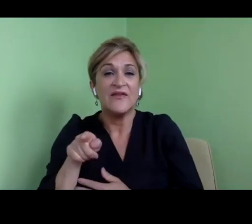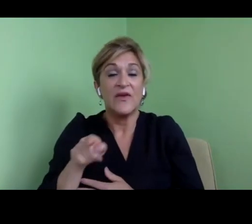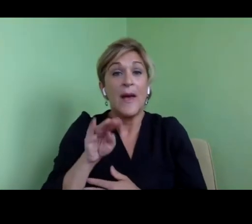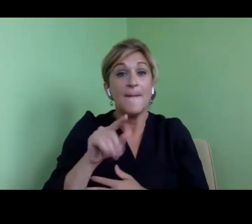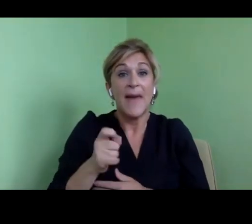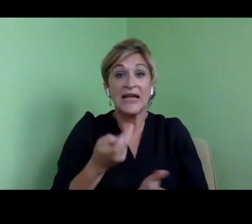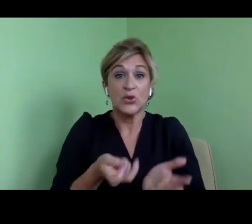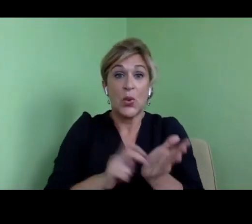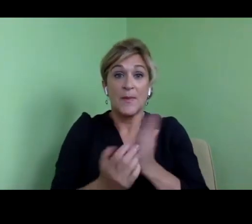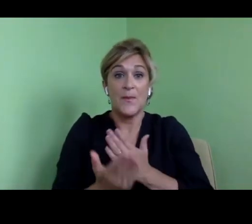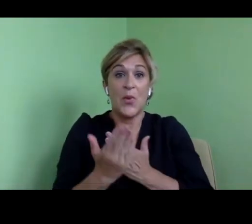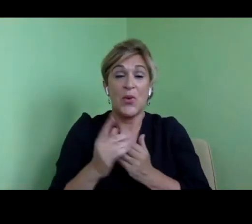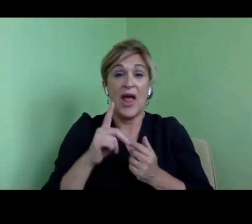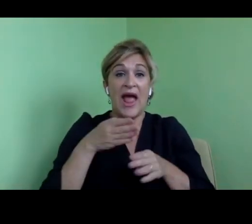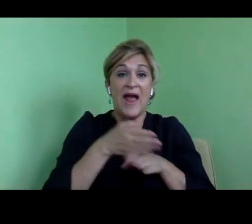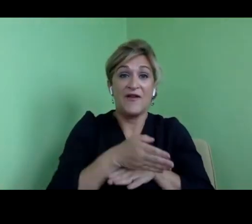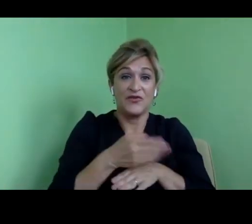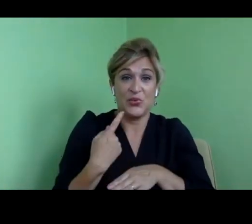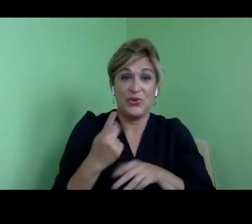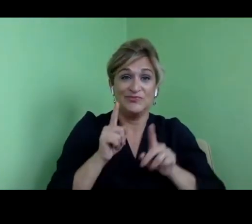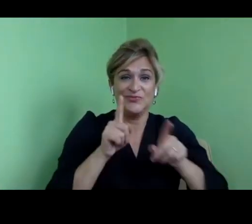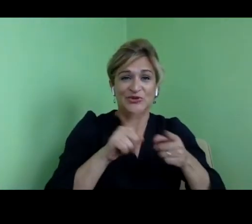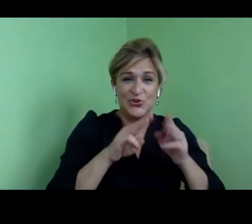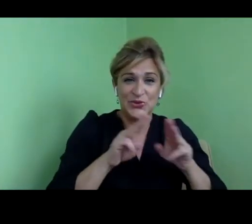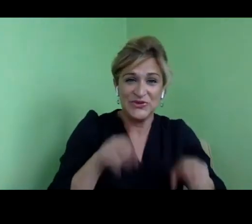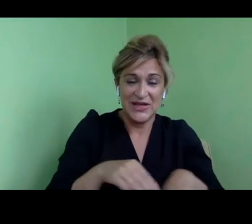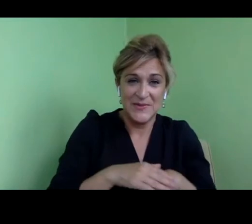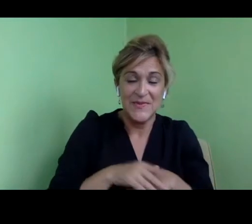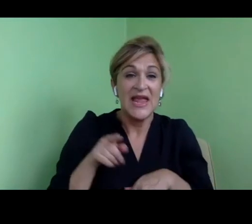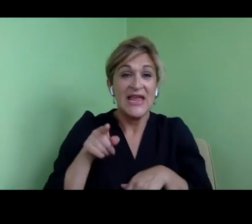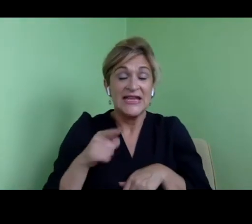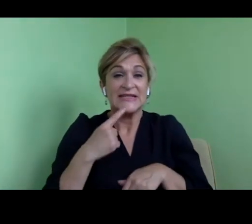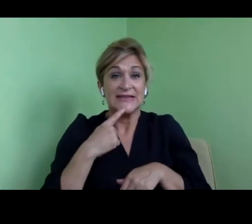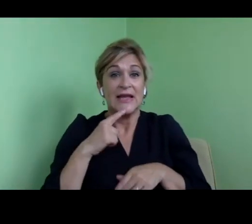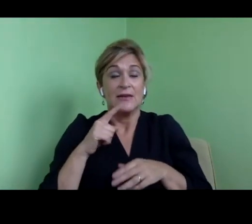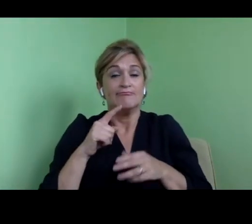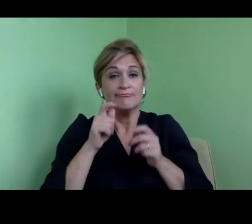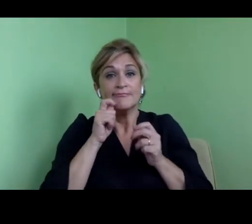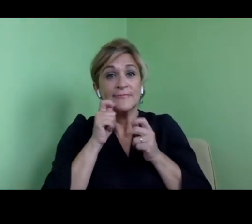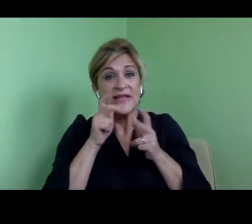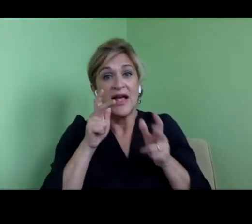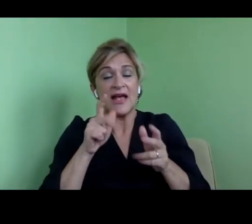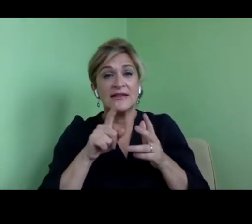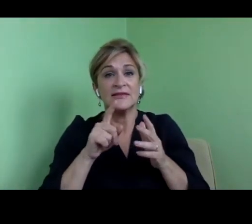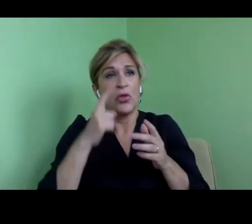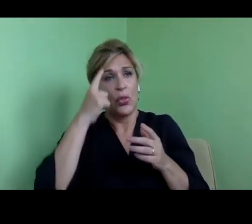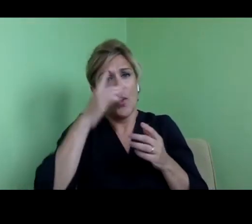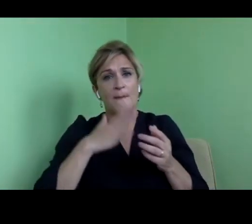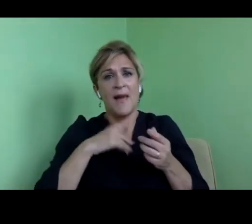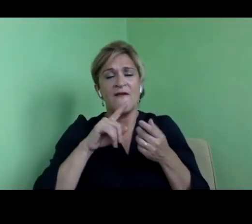museum and said out loud after I'd just begun to believe that my friend was dead and gone forever.